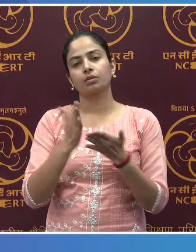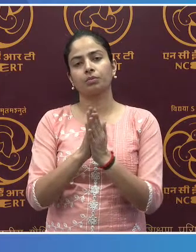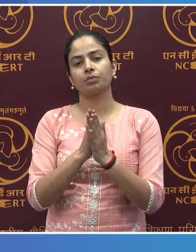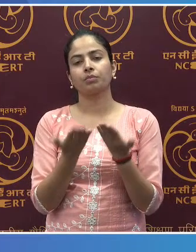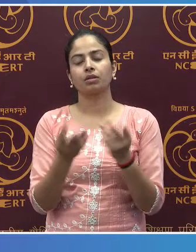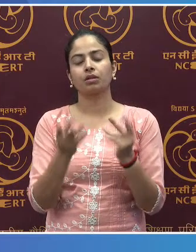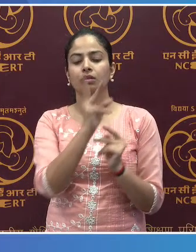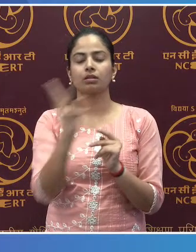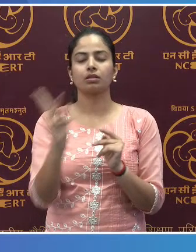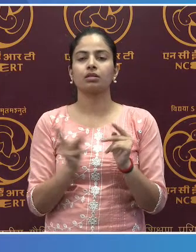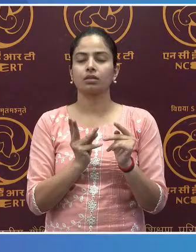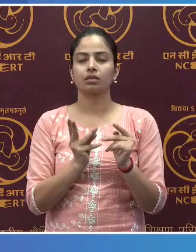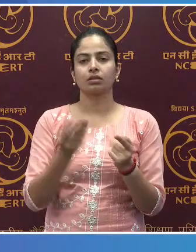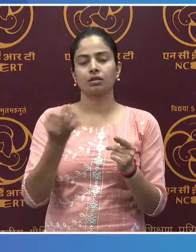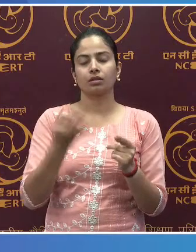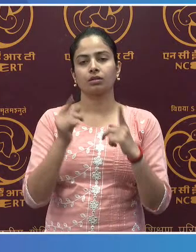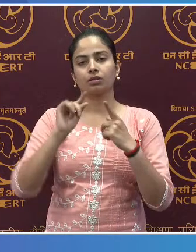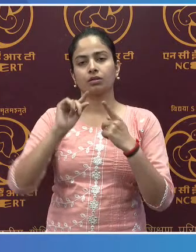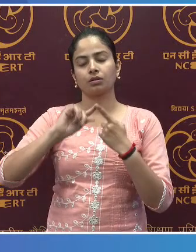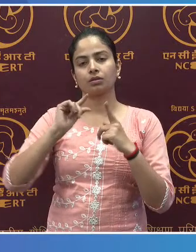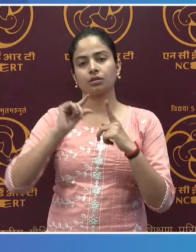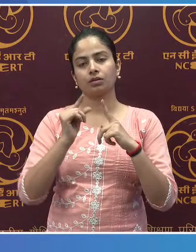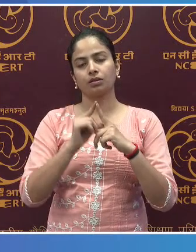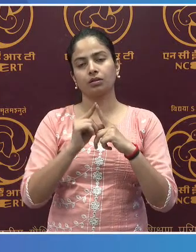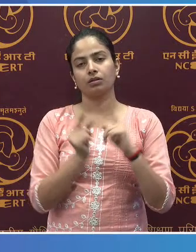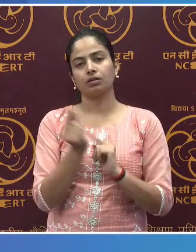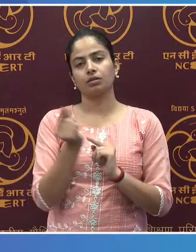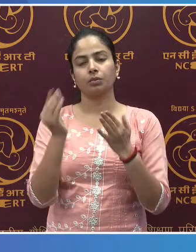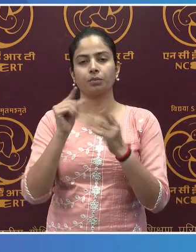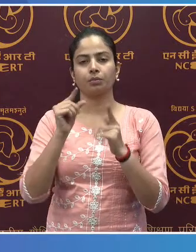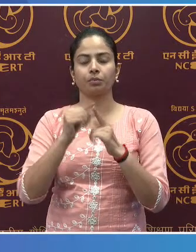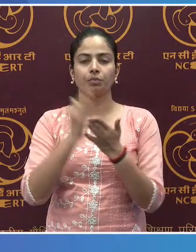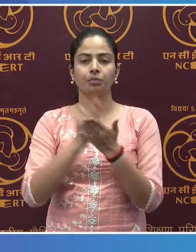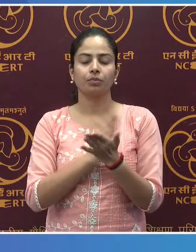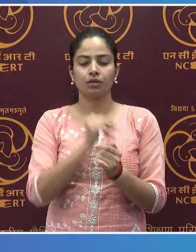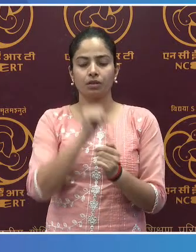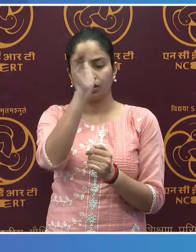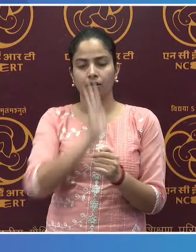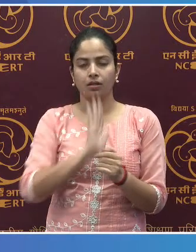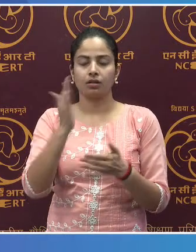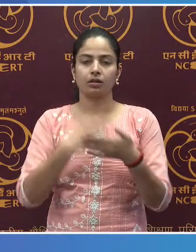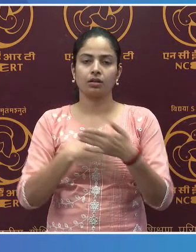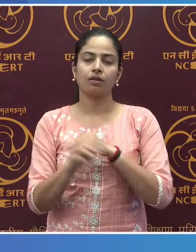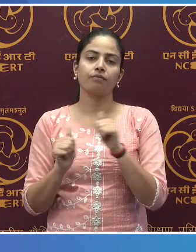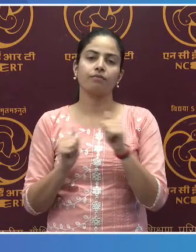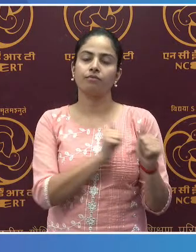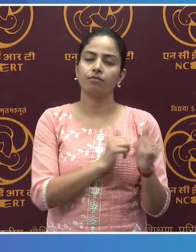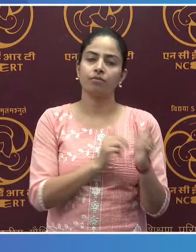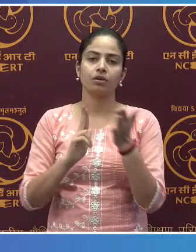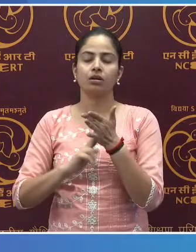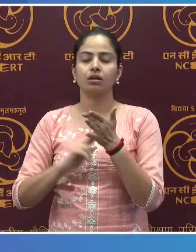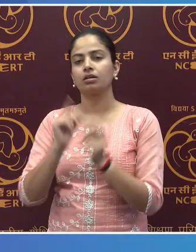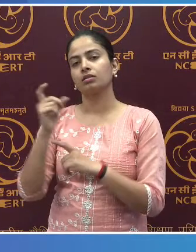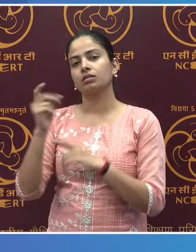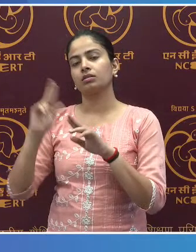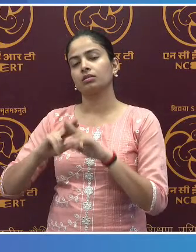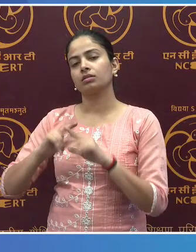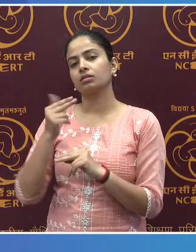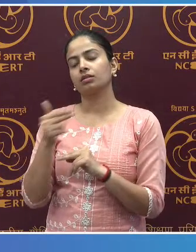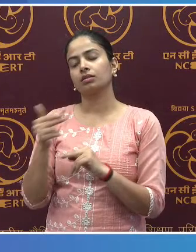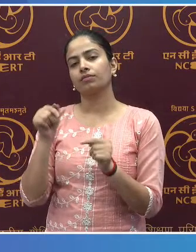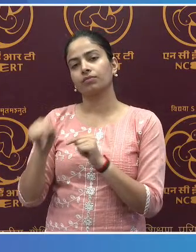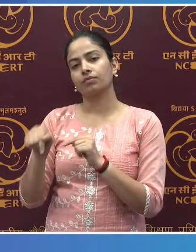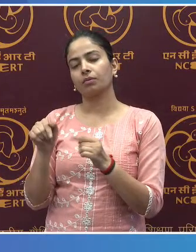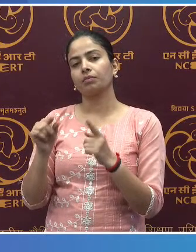education policy came into 2020, and the education policy in India, that is followed by National Curriculum Framework for the education policy.